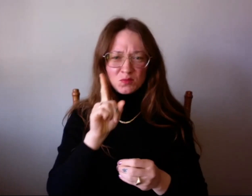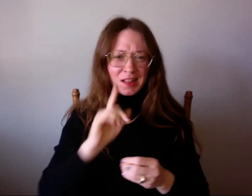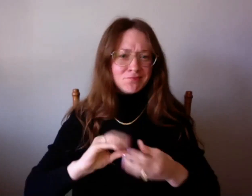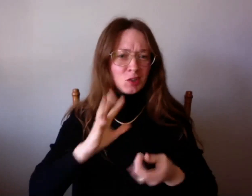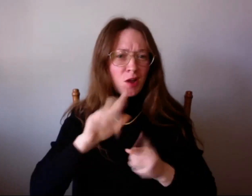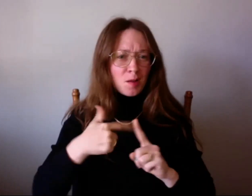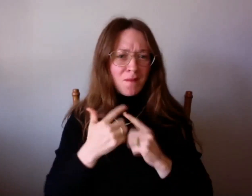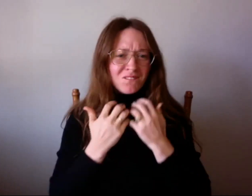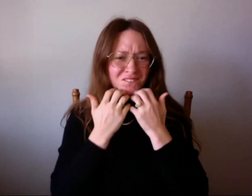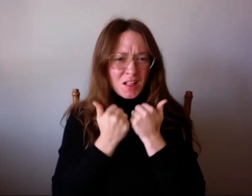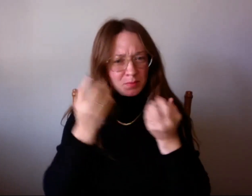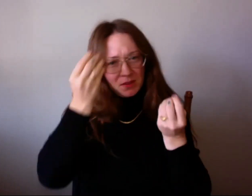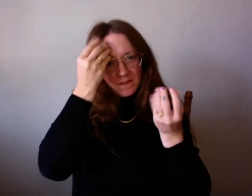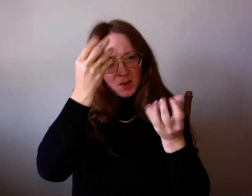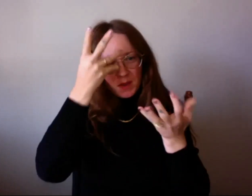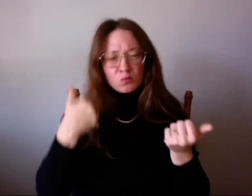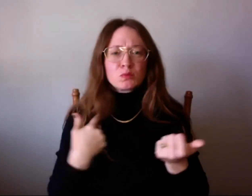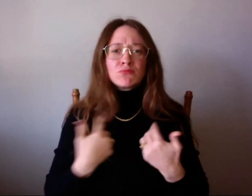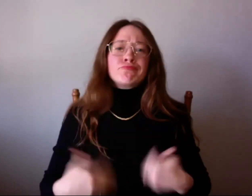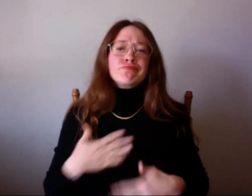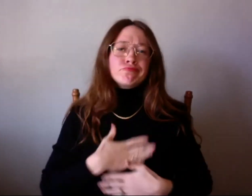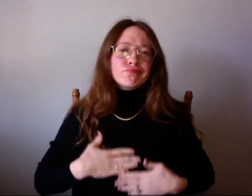perspective with us today. We truly appreciate it.